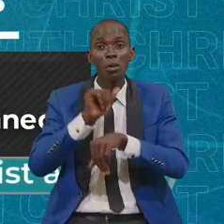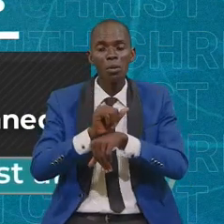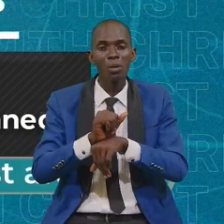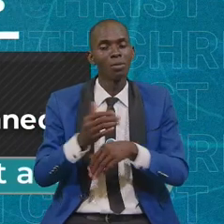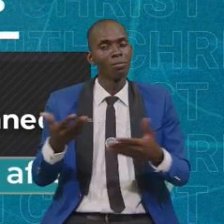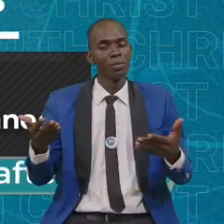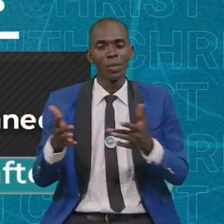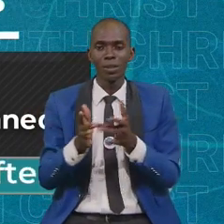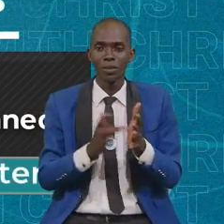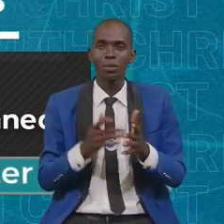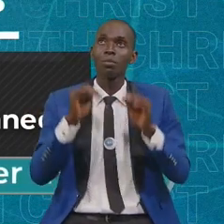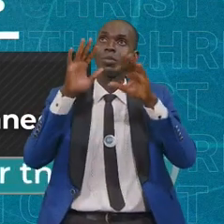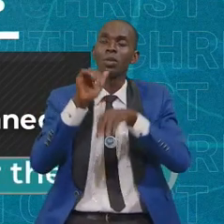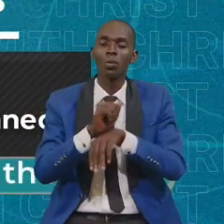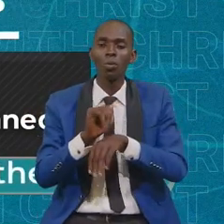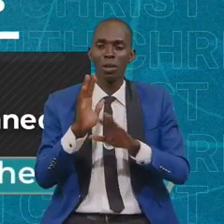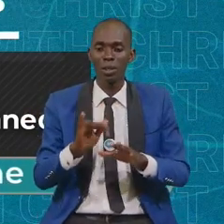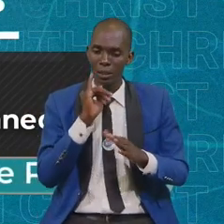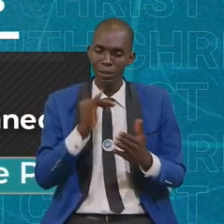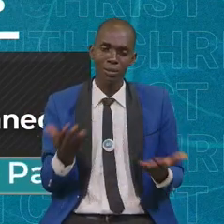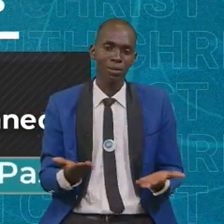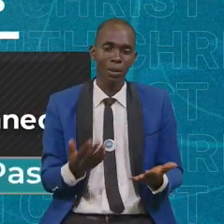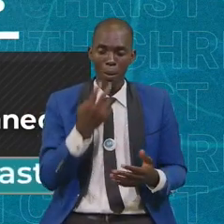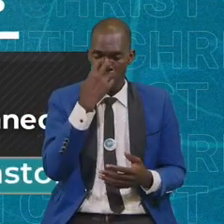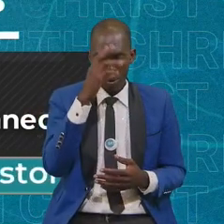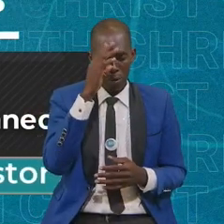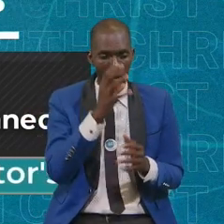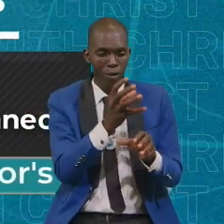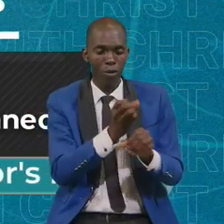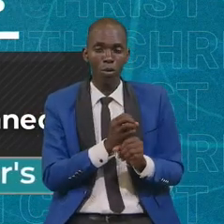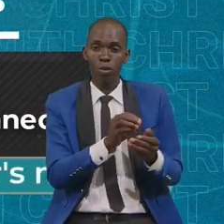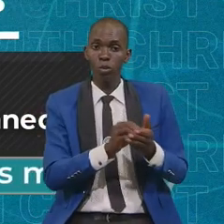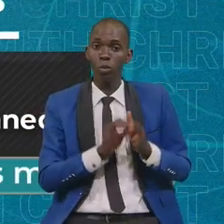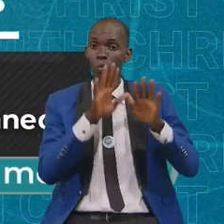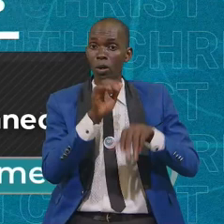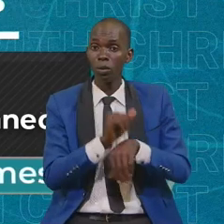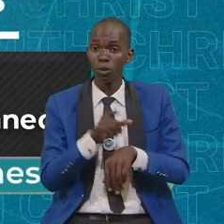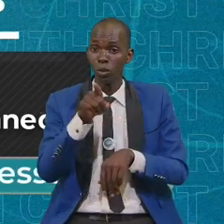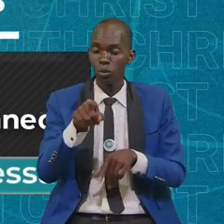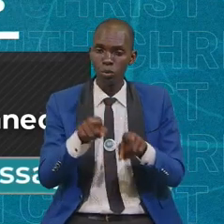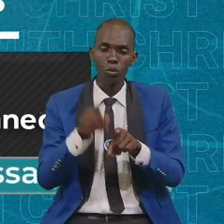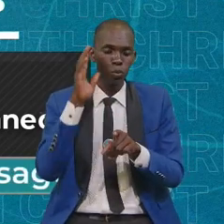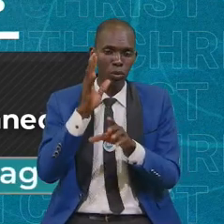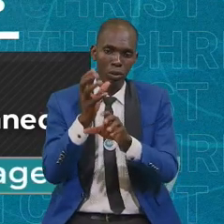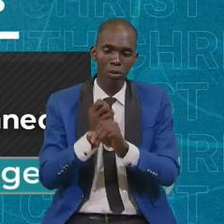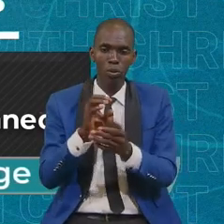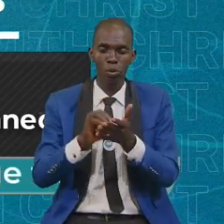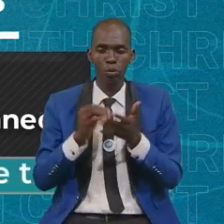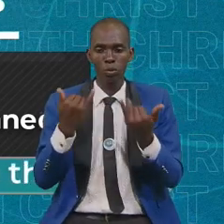man, he got his miracles. So will you go do get your own tonight?